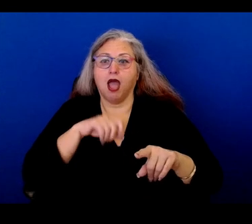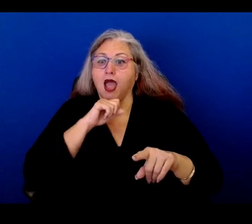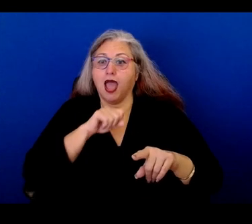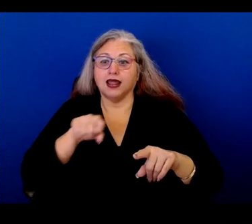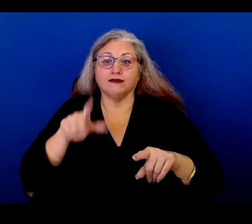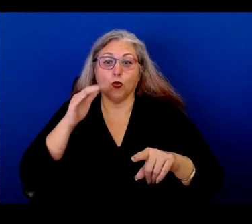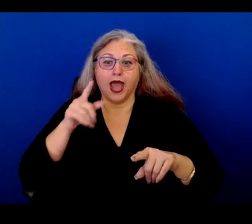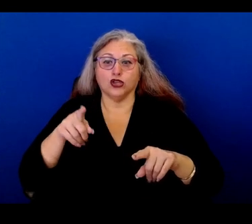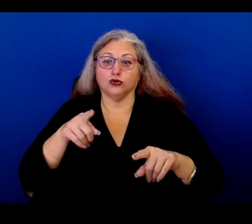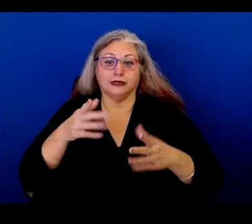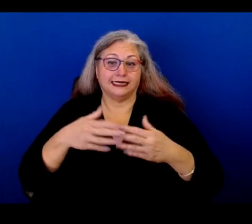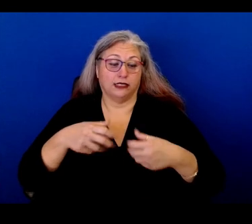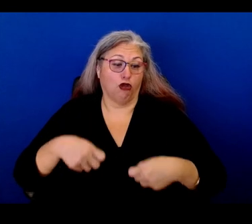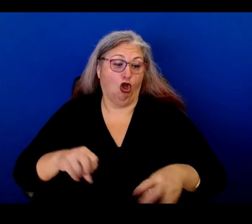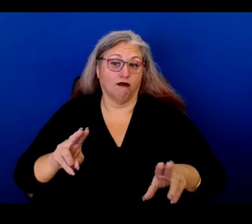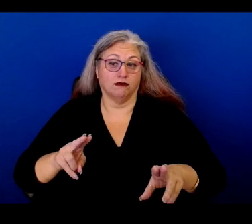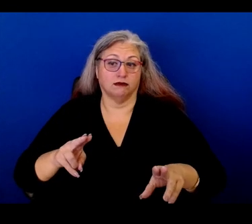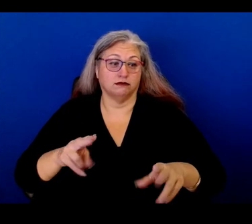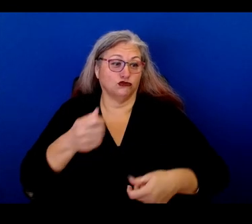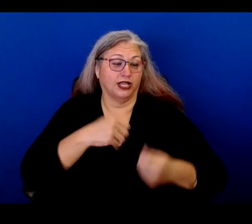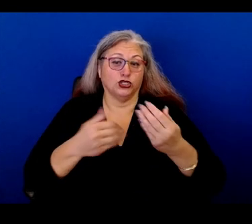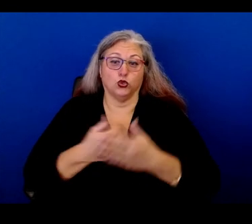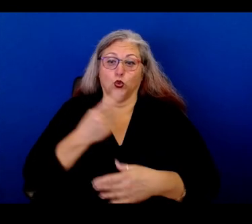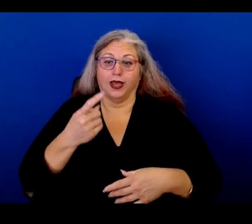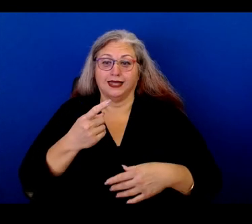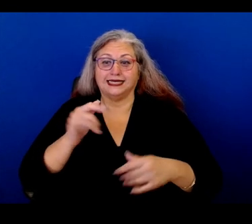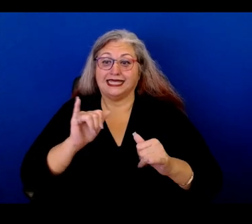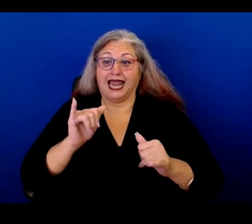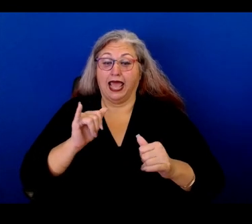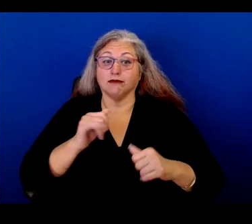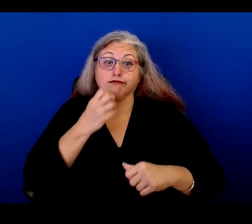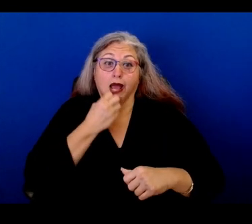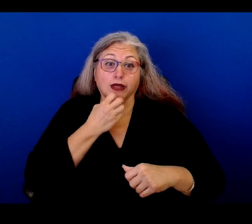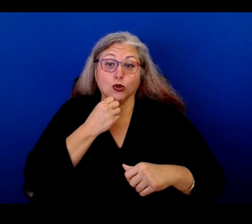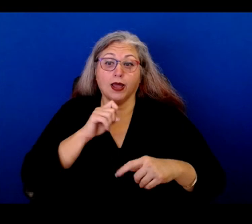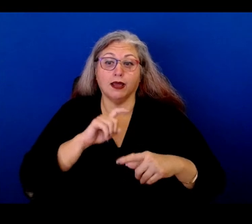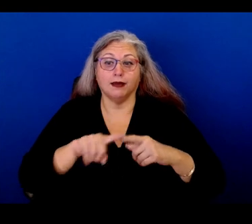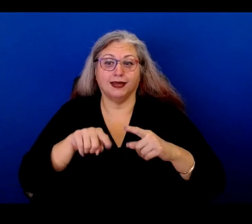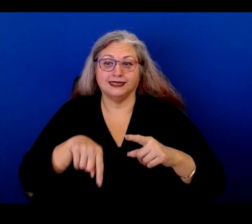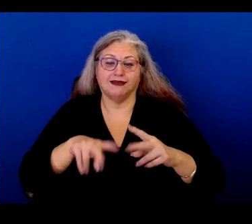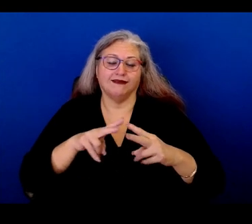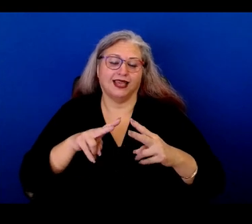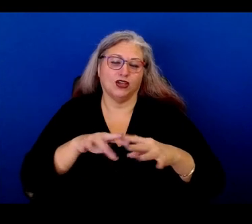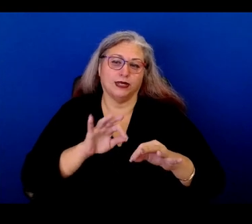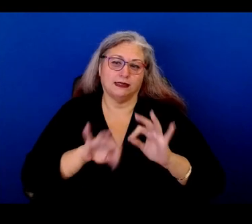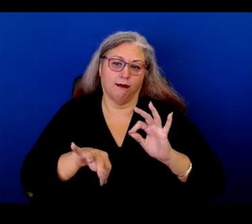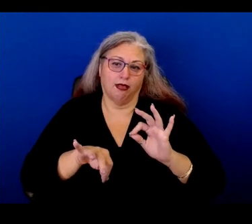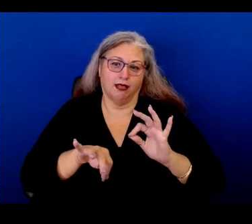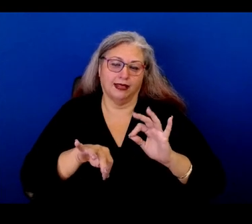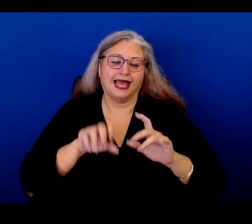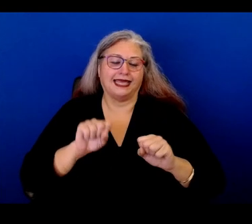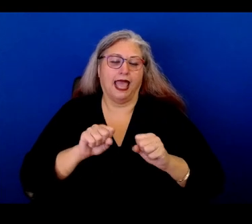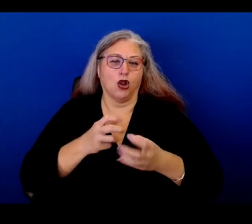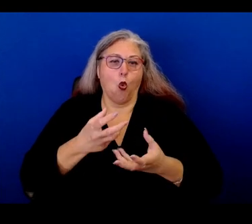them because it's like you take them off and you put on a new one. It's like underwear, that it's so simple.